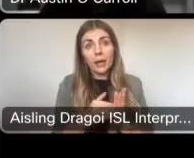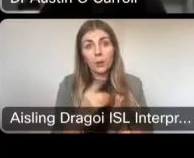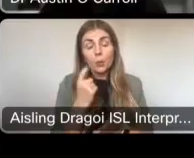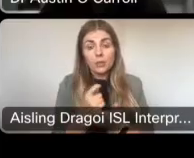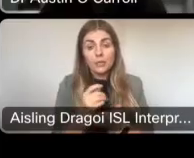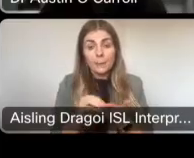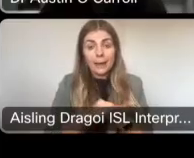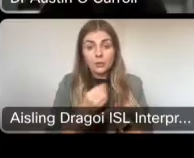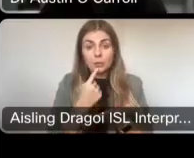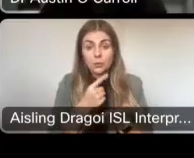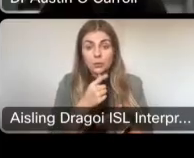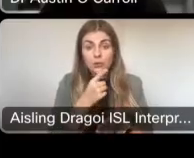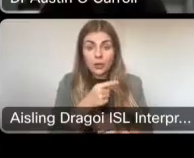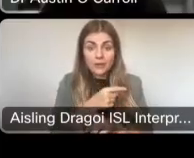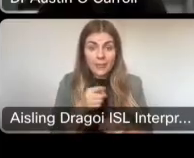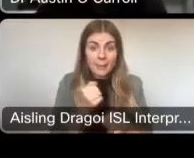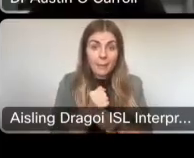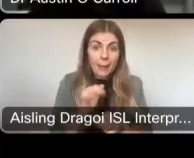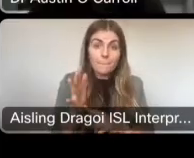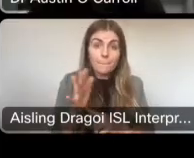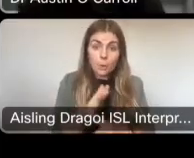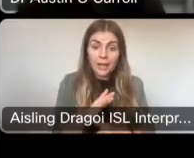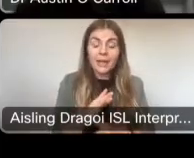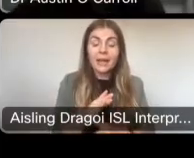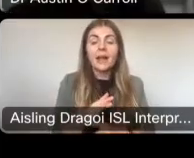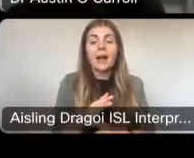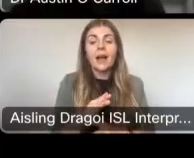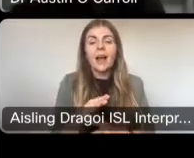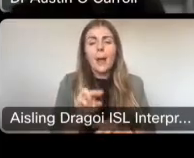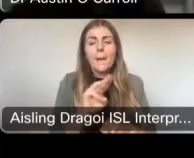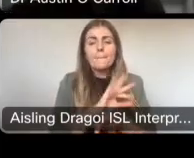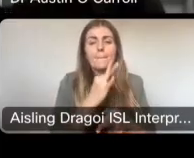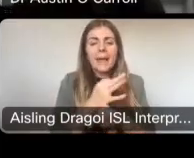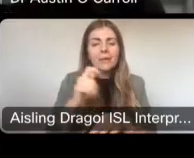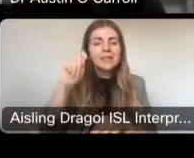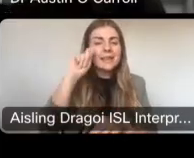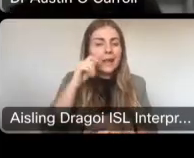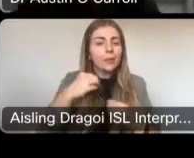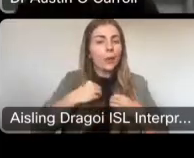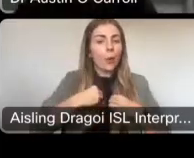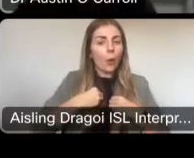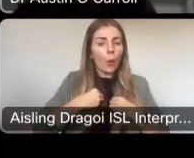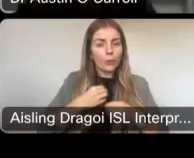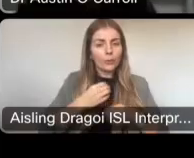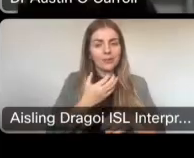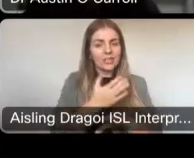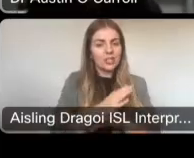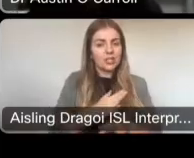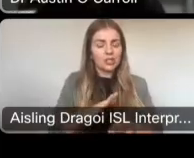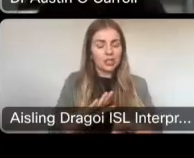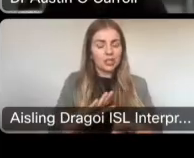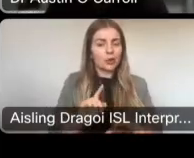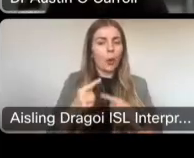bullying. I always had an issue that parents think their own children are always bullied, but never bullies. And